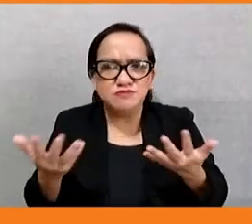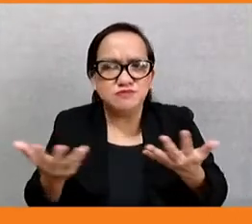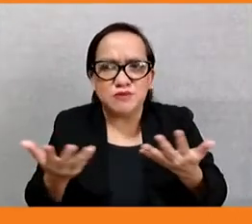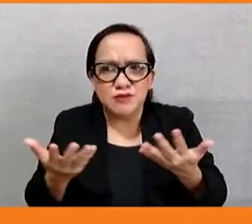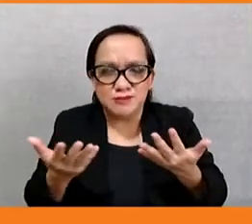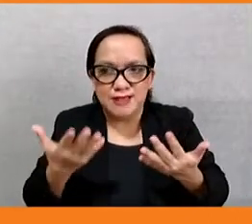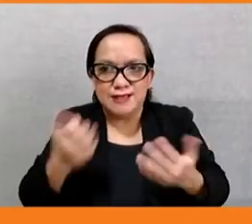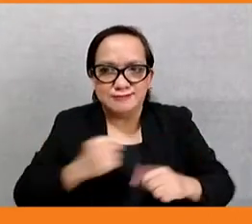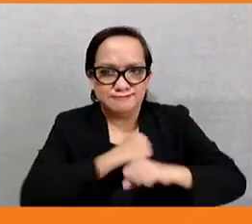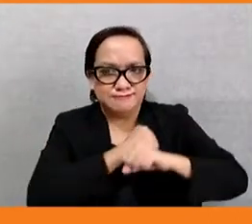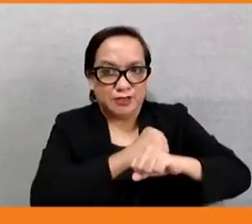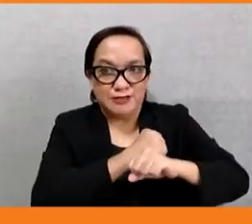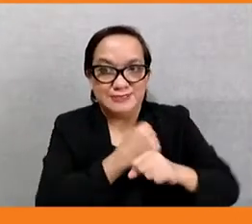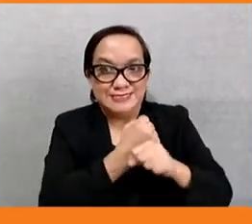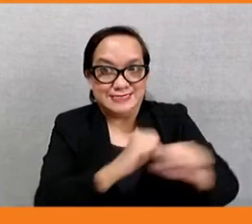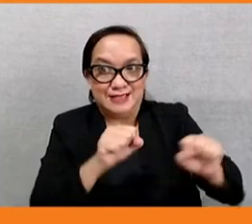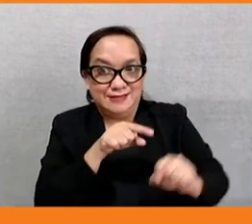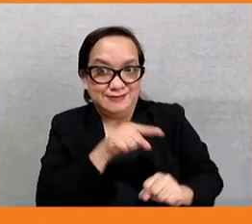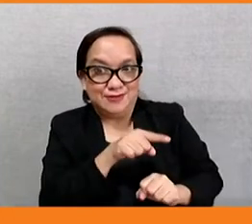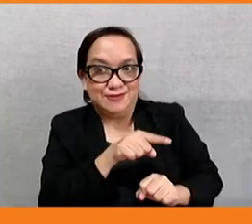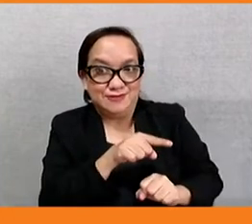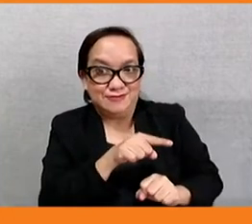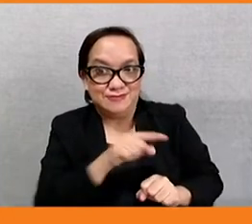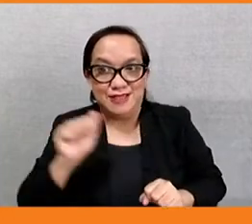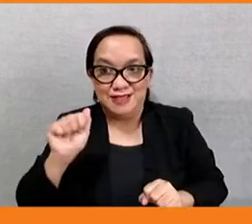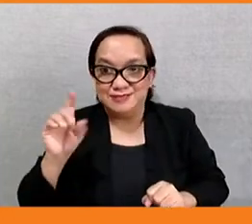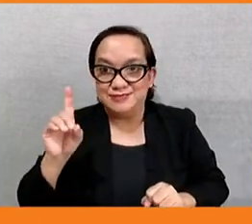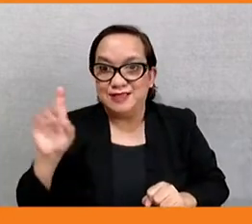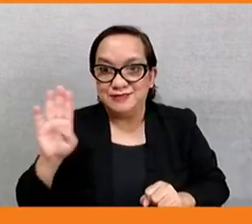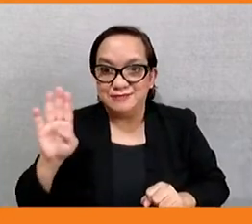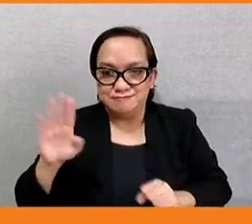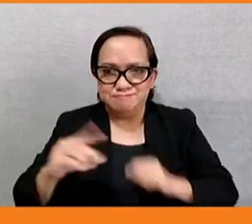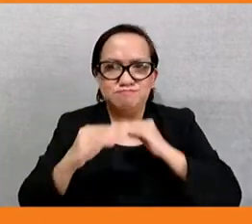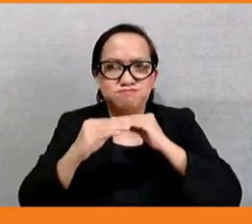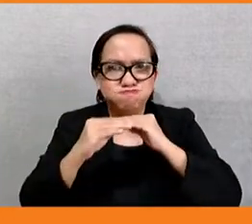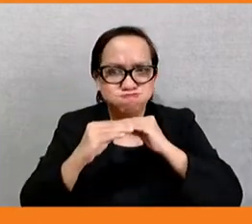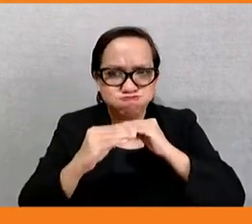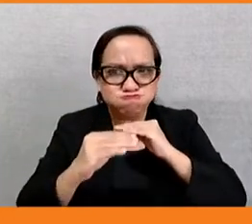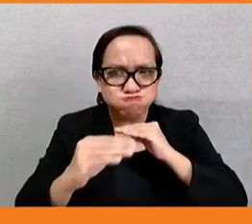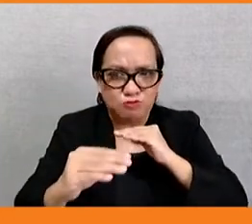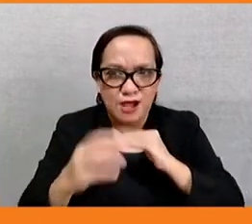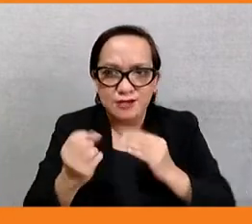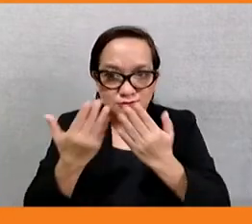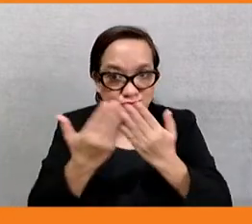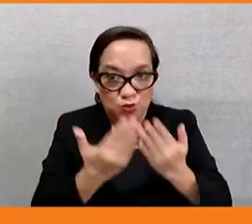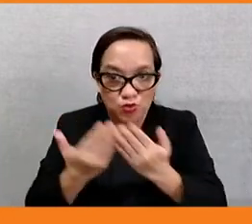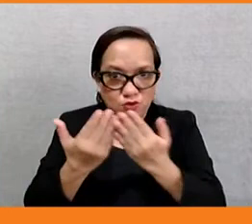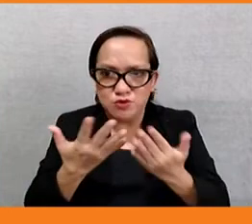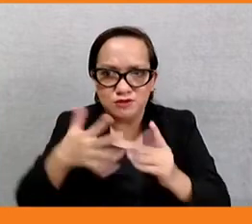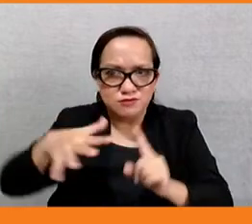has undertaken a benchmarking study on labor and working conditions and consulted with